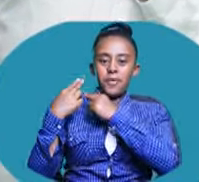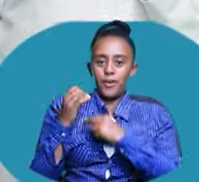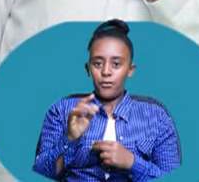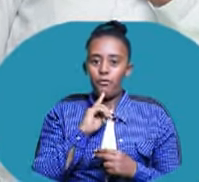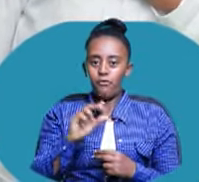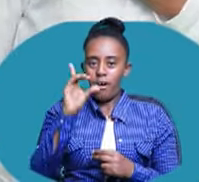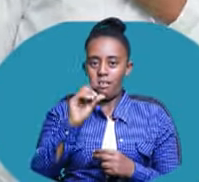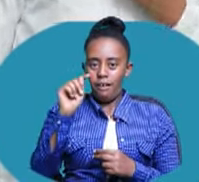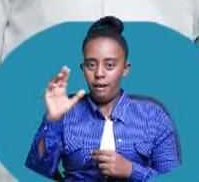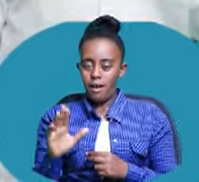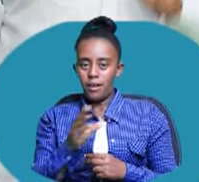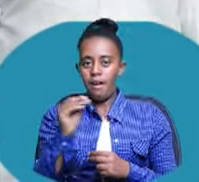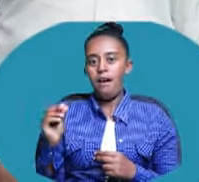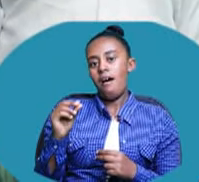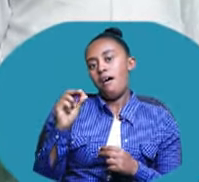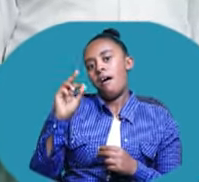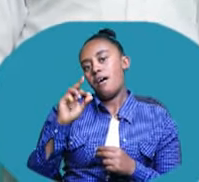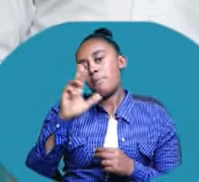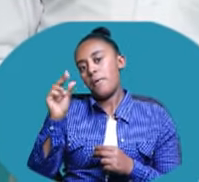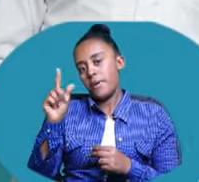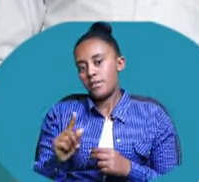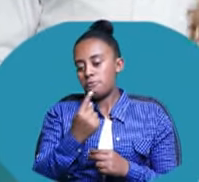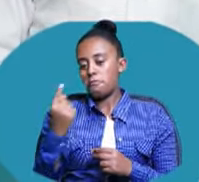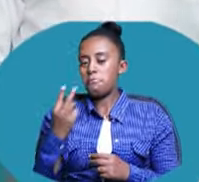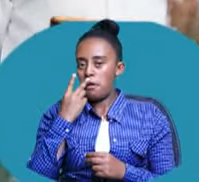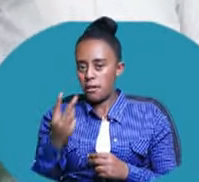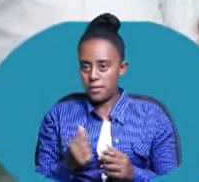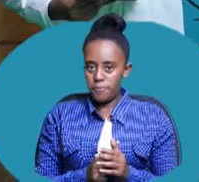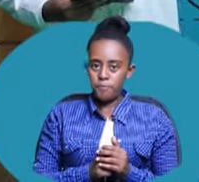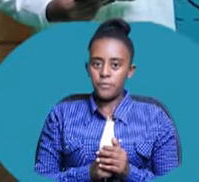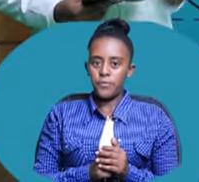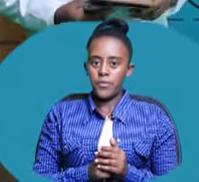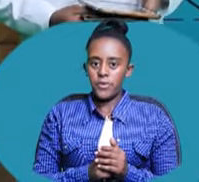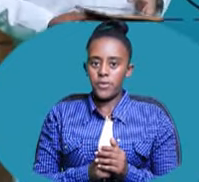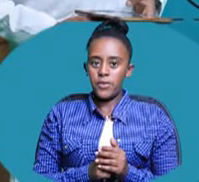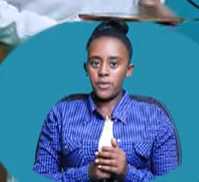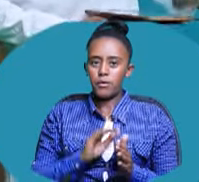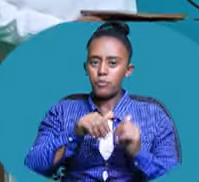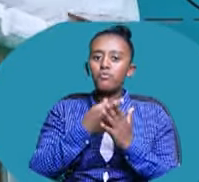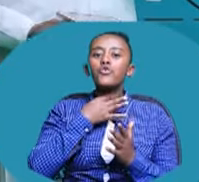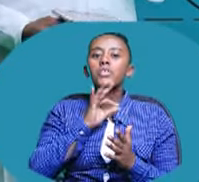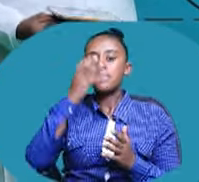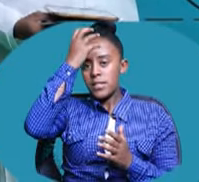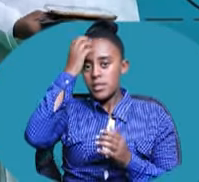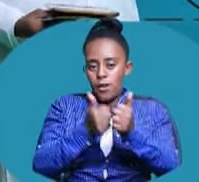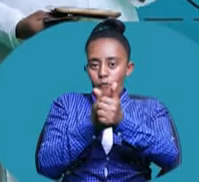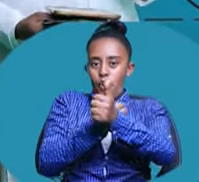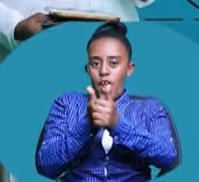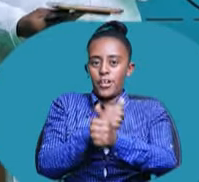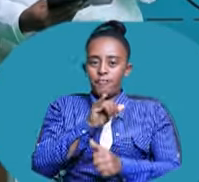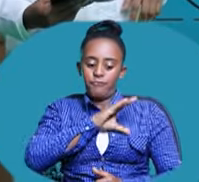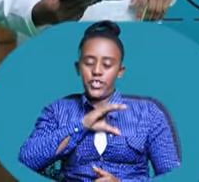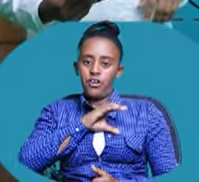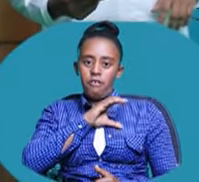of Fatagar, Sultanate of Arbabani. Let us each one by one. Those Muslim states share the following common